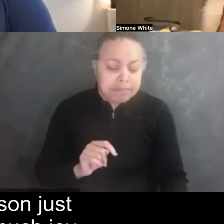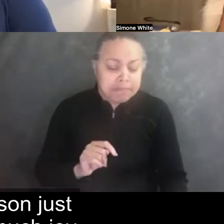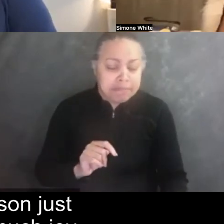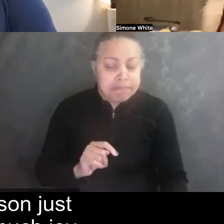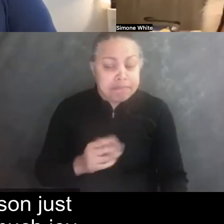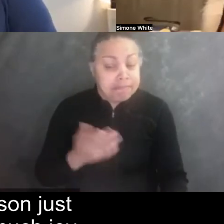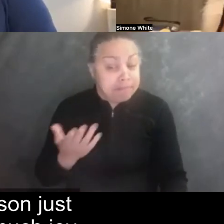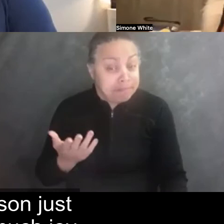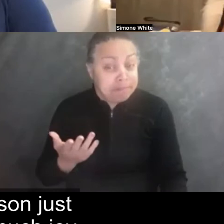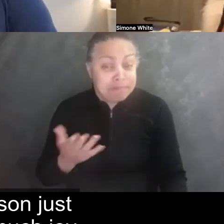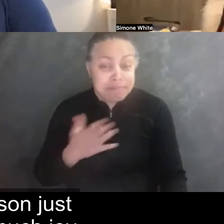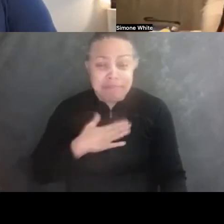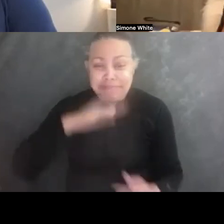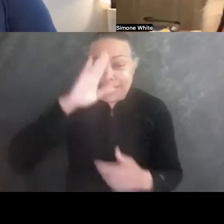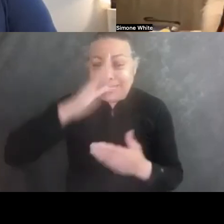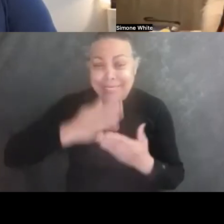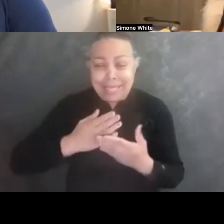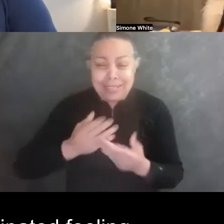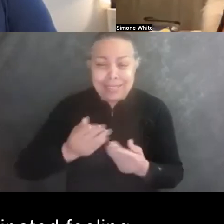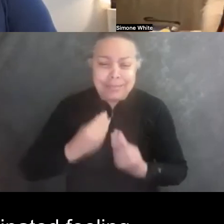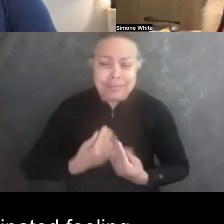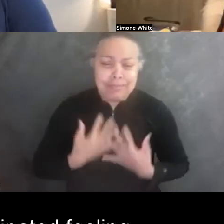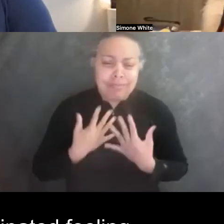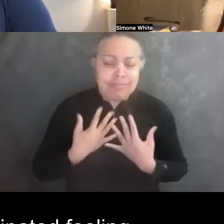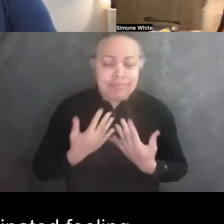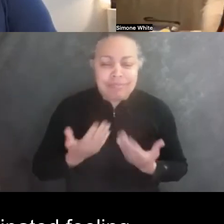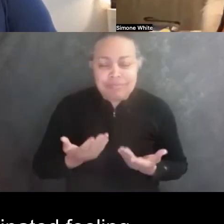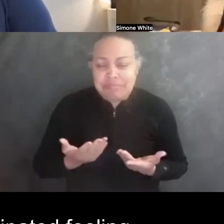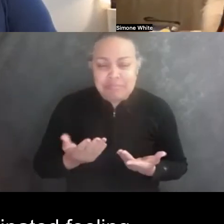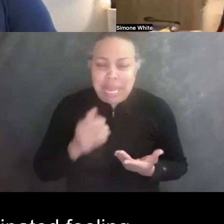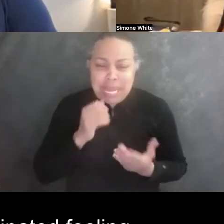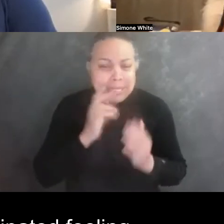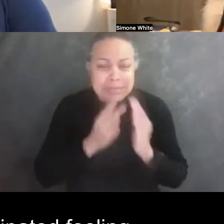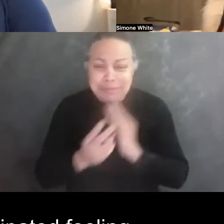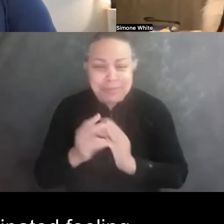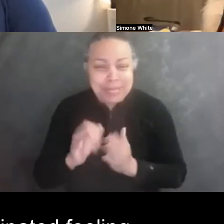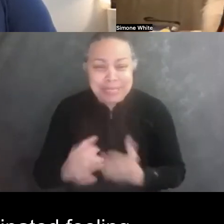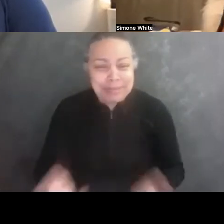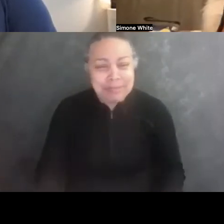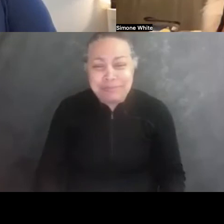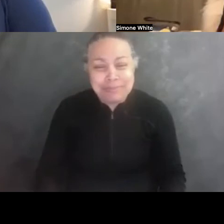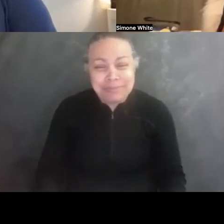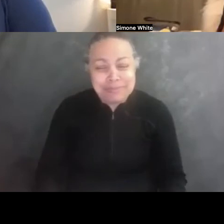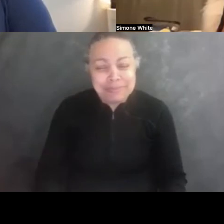yeah, my son just brings me so much joy that I just never anticipated feeling.